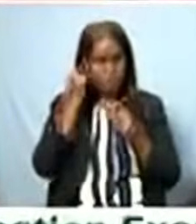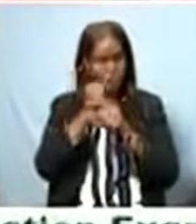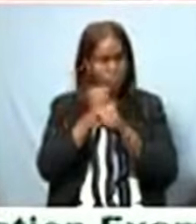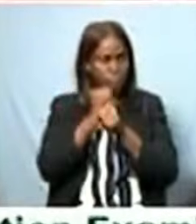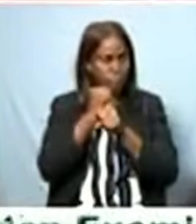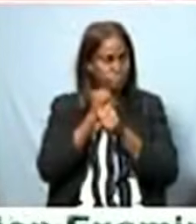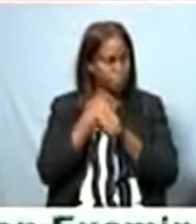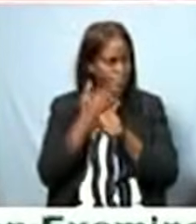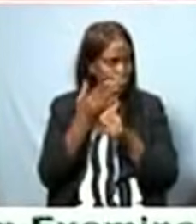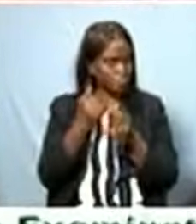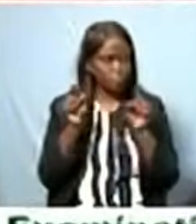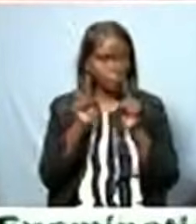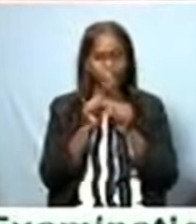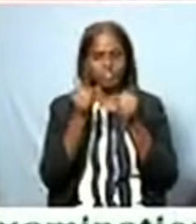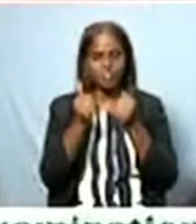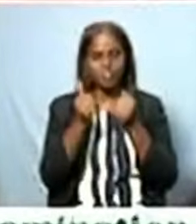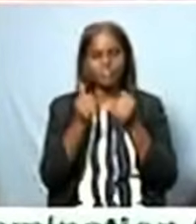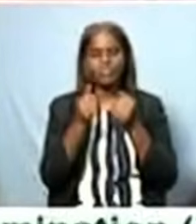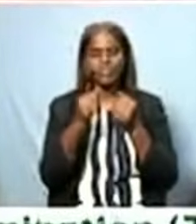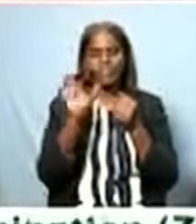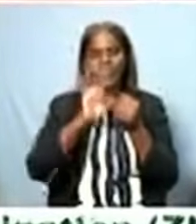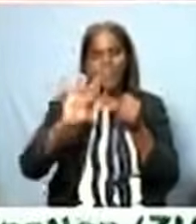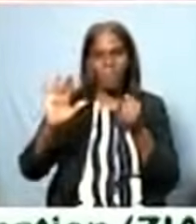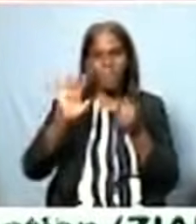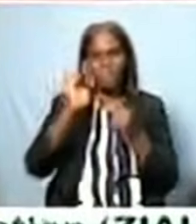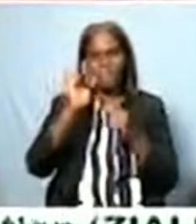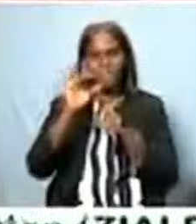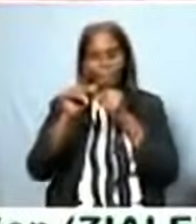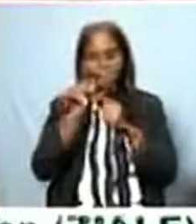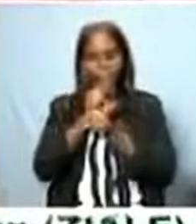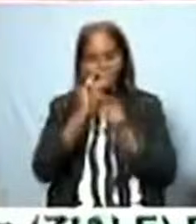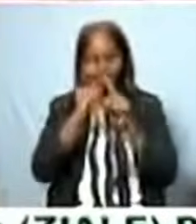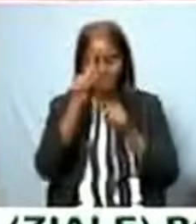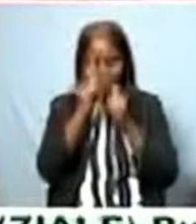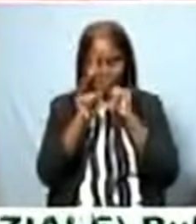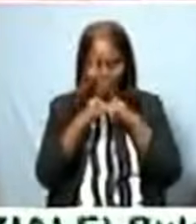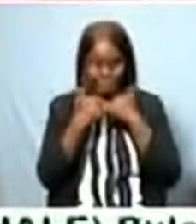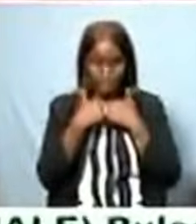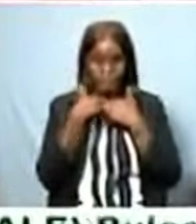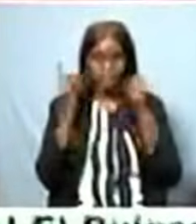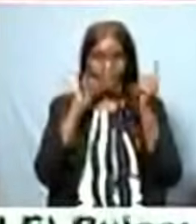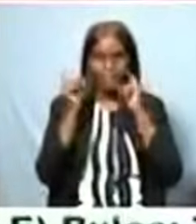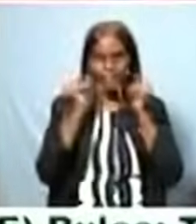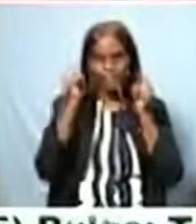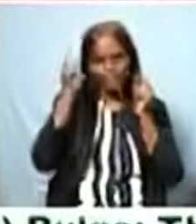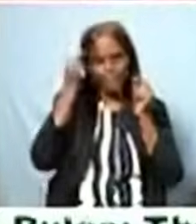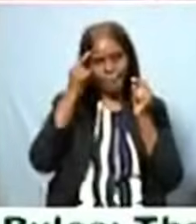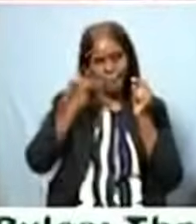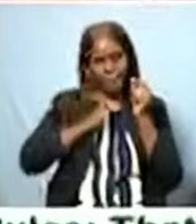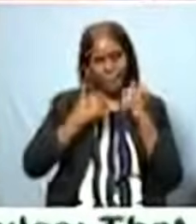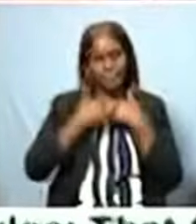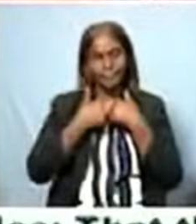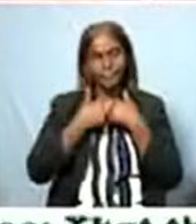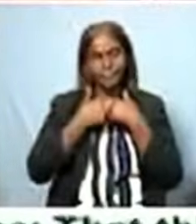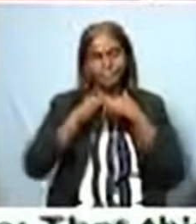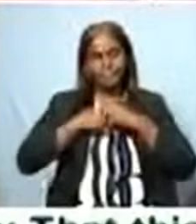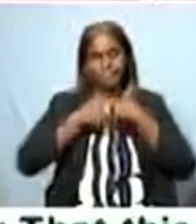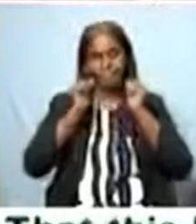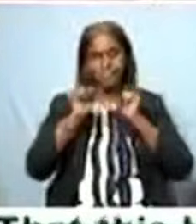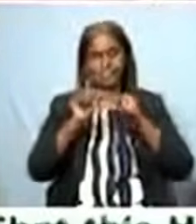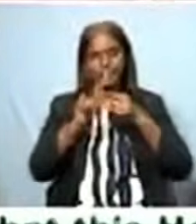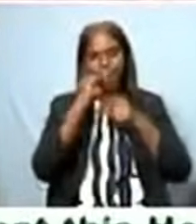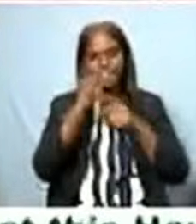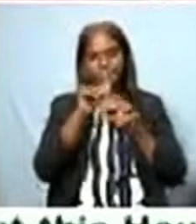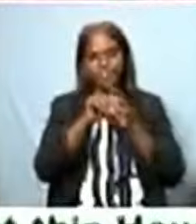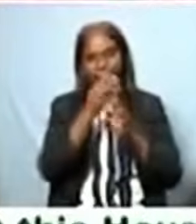from. And the ban has been there for ages, but because we are a listening government, we were able to look